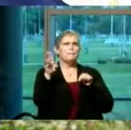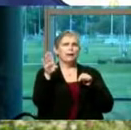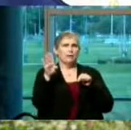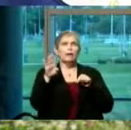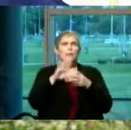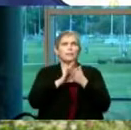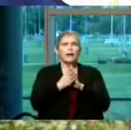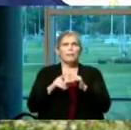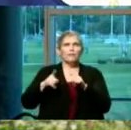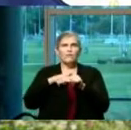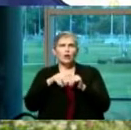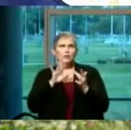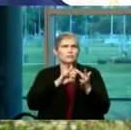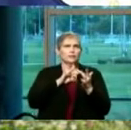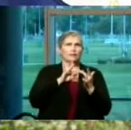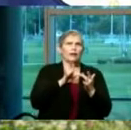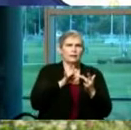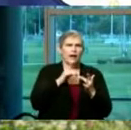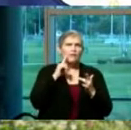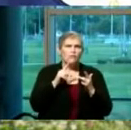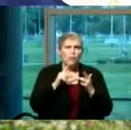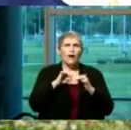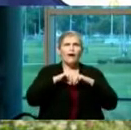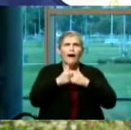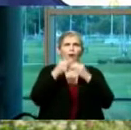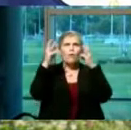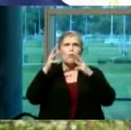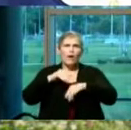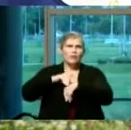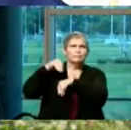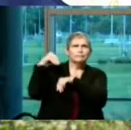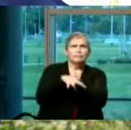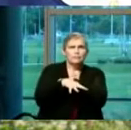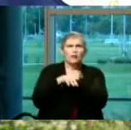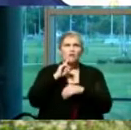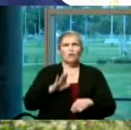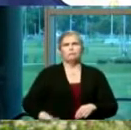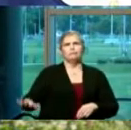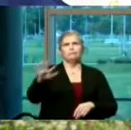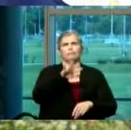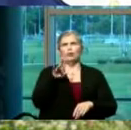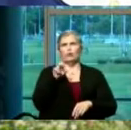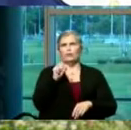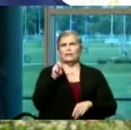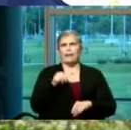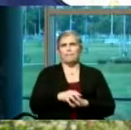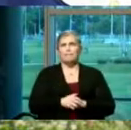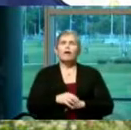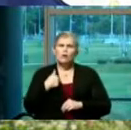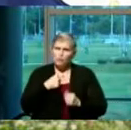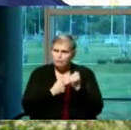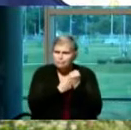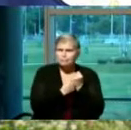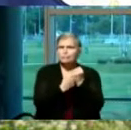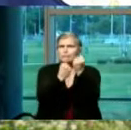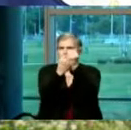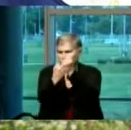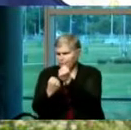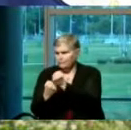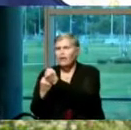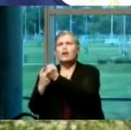first point of contact on climate change across the department. We're going to continue to support our hubs. We'll be